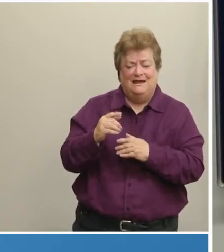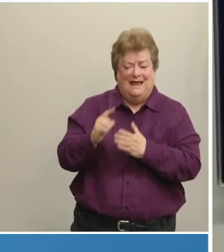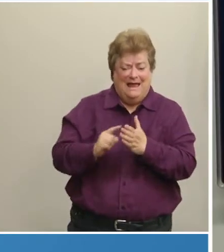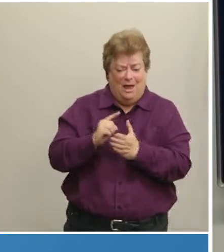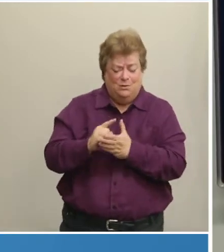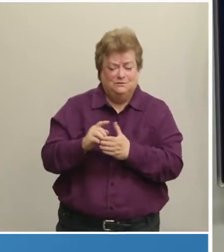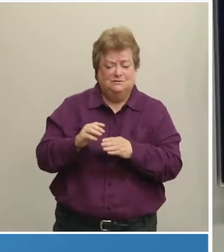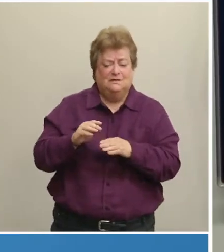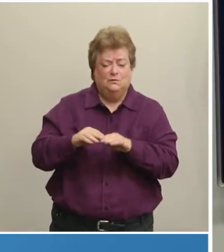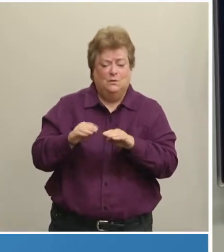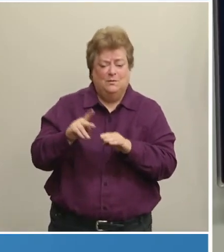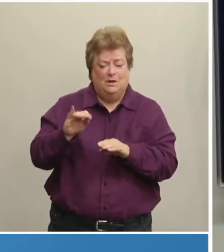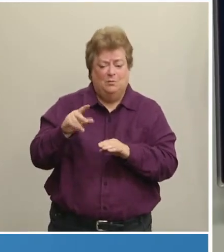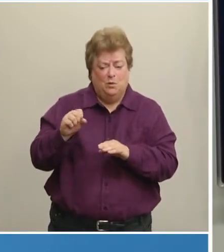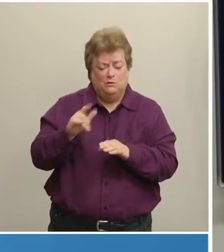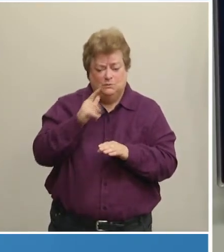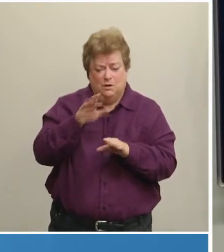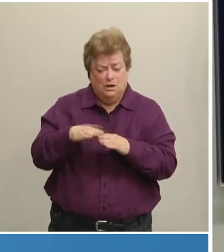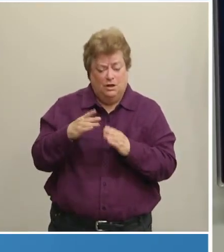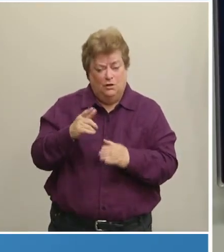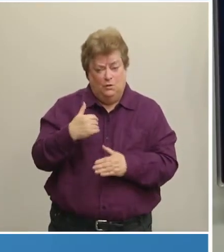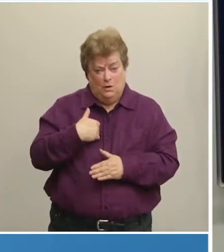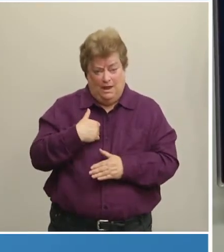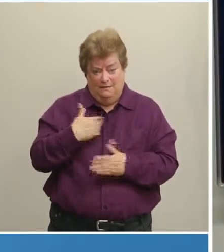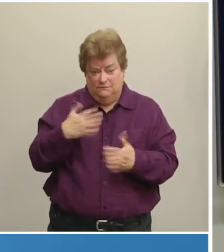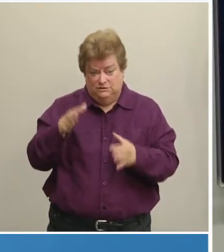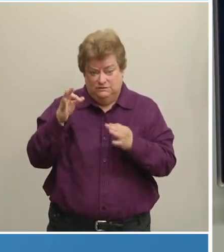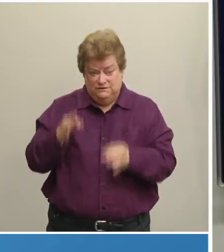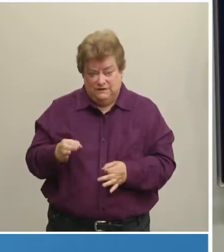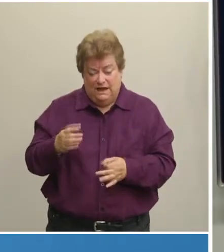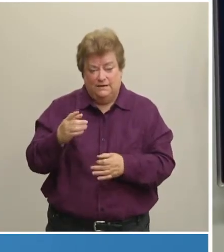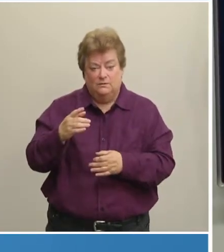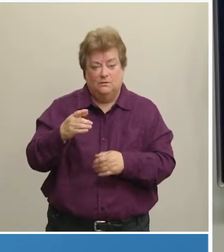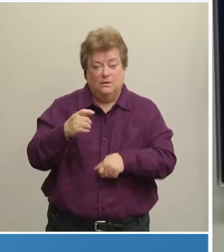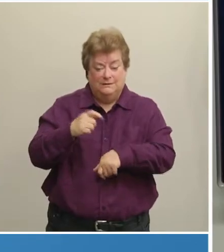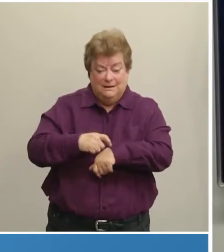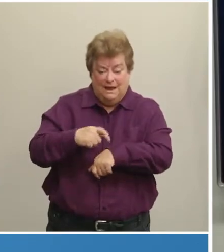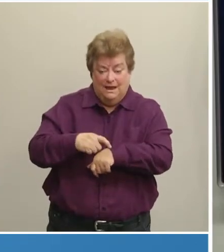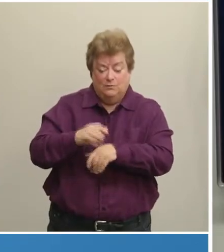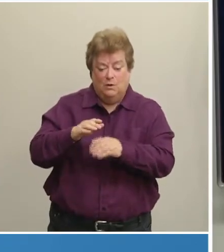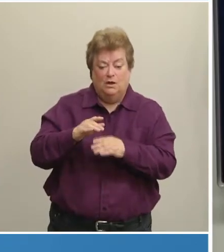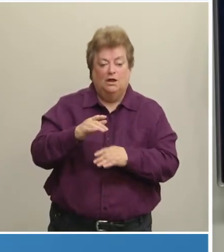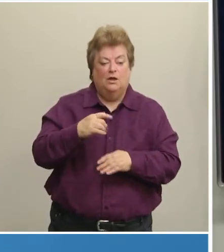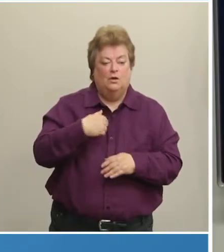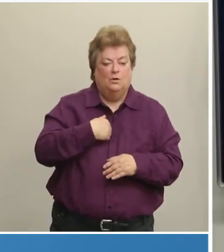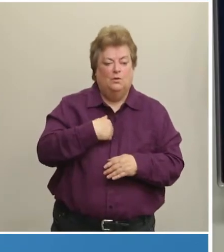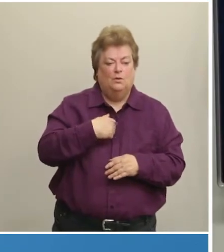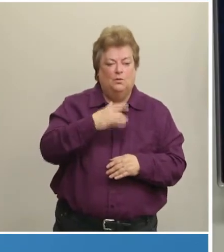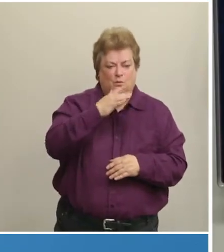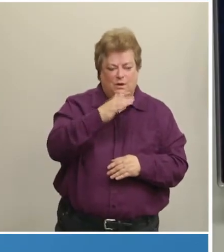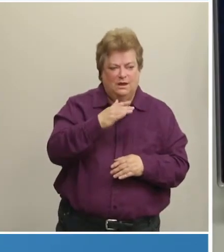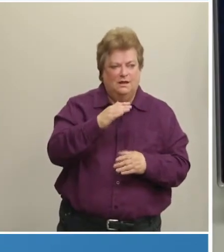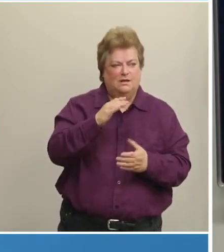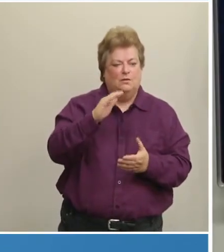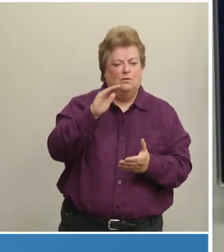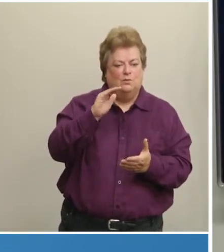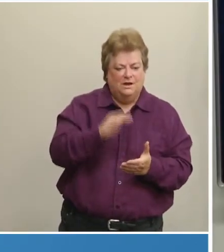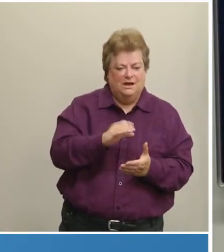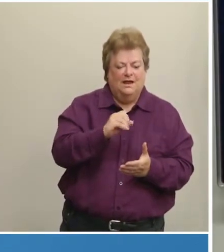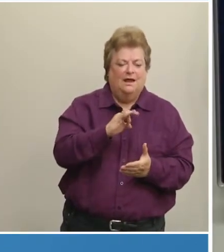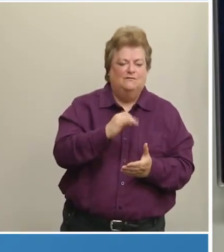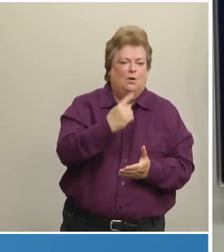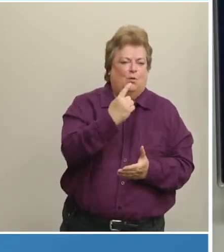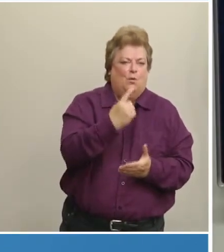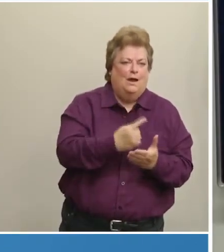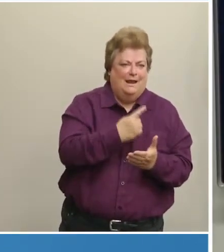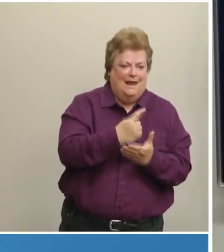the decision as what those hours are yet, or are you still working on that? We've actually identified the hours. Essentially, it's going to be a reduction of 1 hour, I